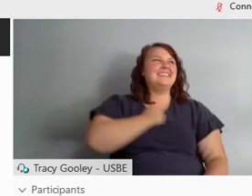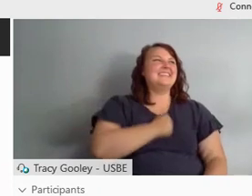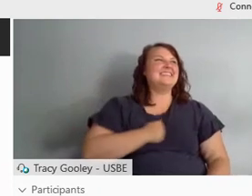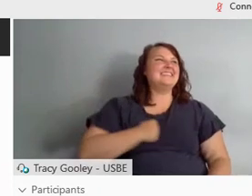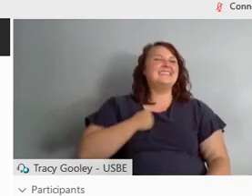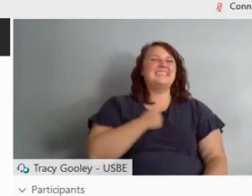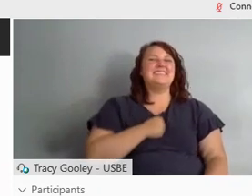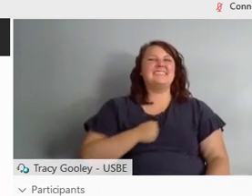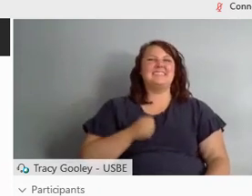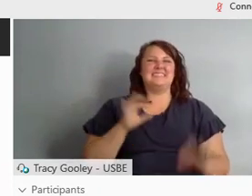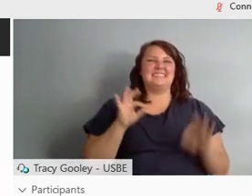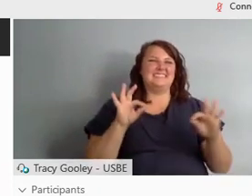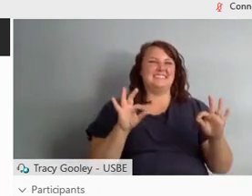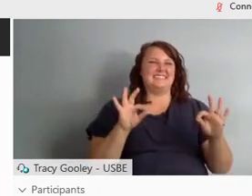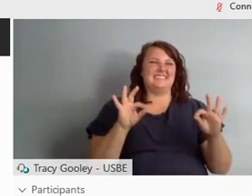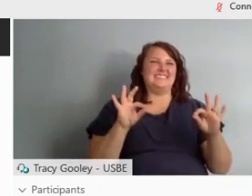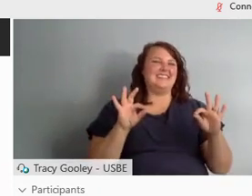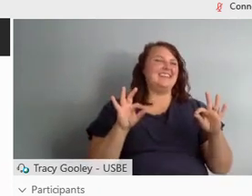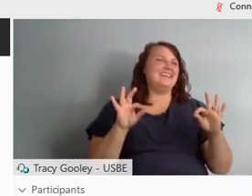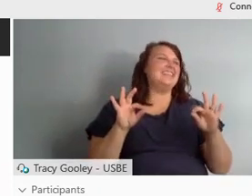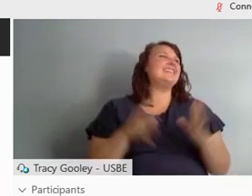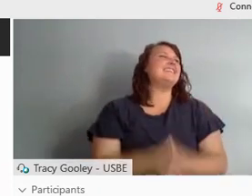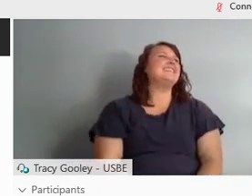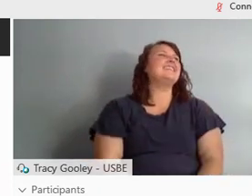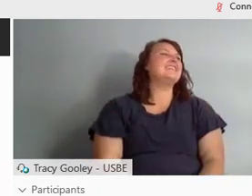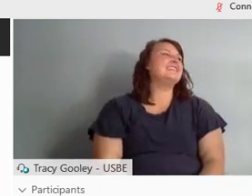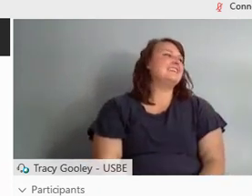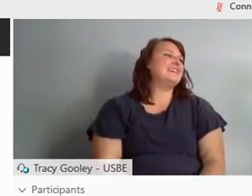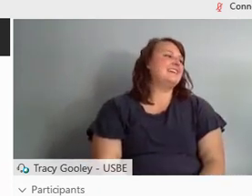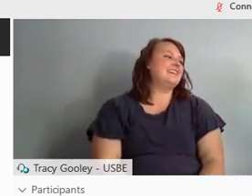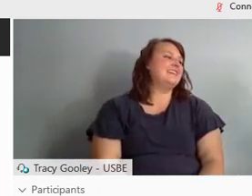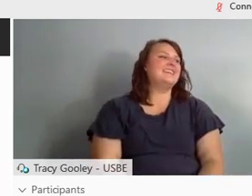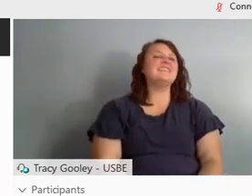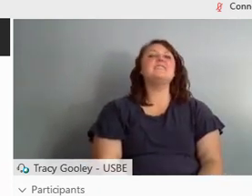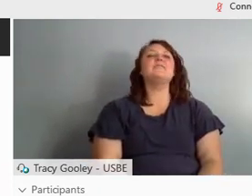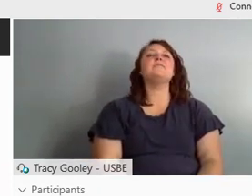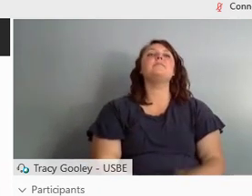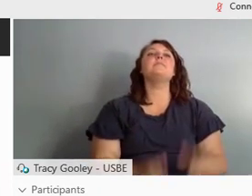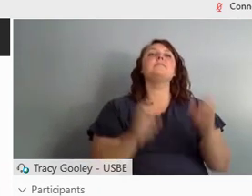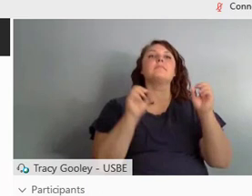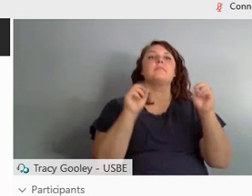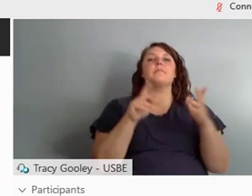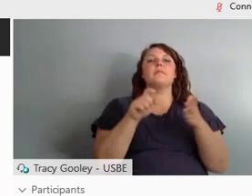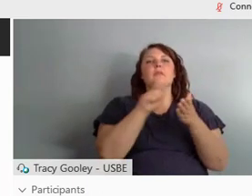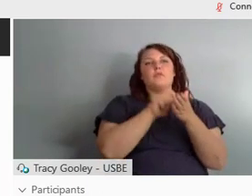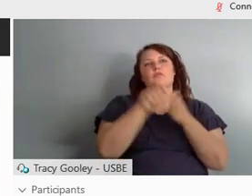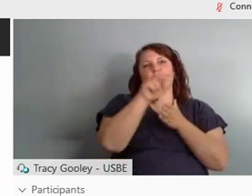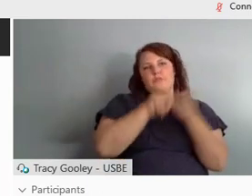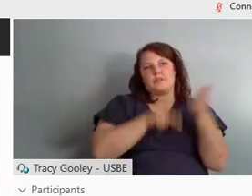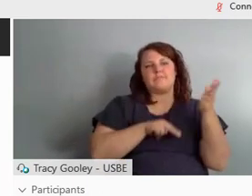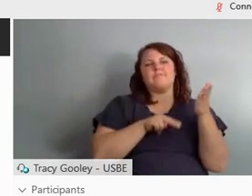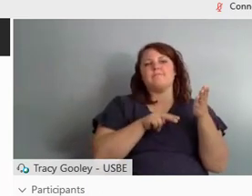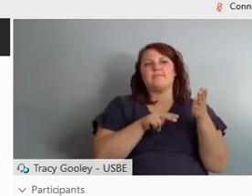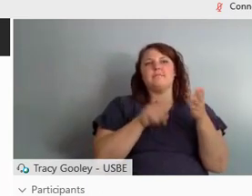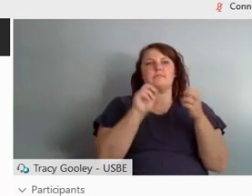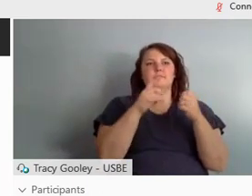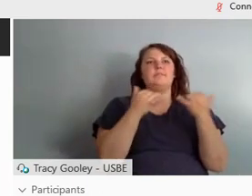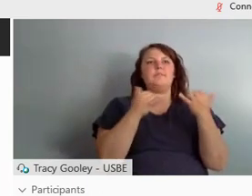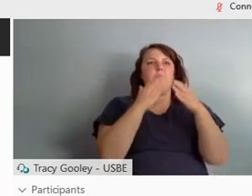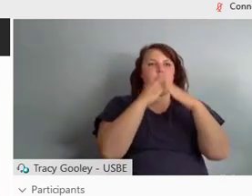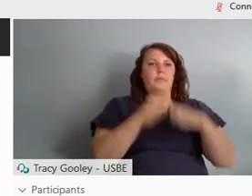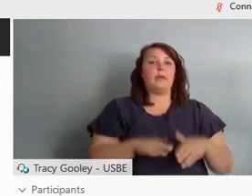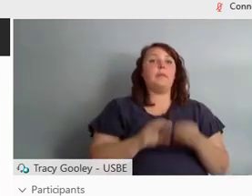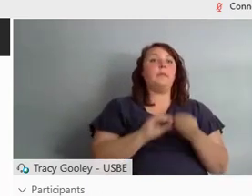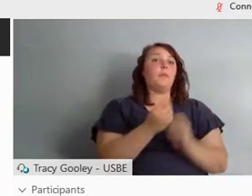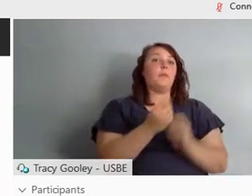There we go. Okay, is that still good? Can everybody see okay? Okay, so literacy. Let's break these down really quick. So here we go, alignment to